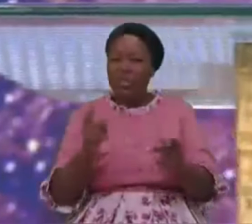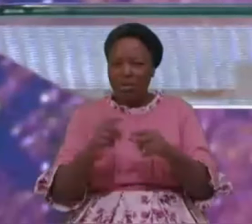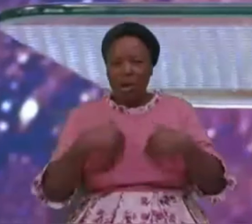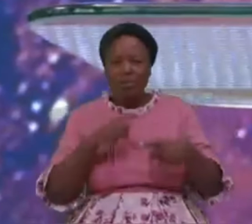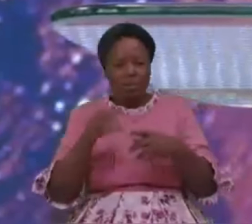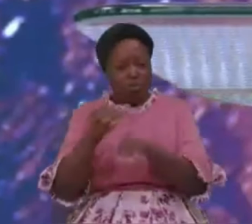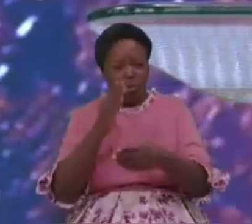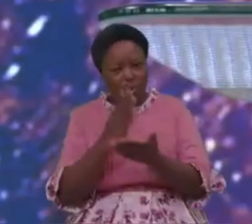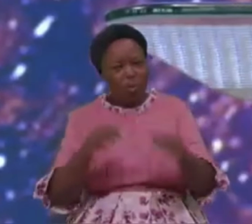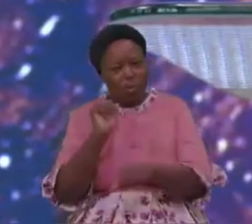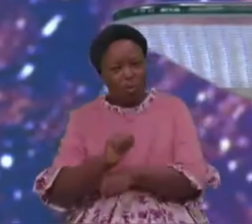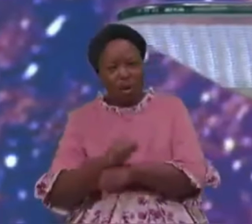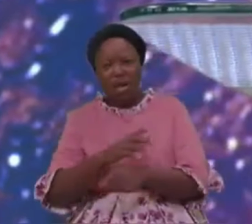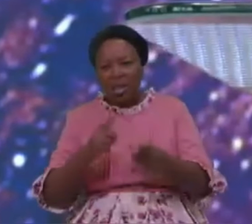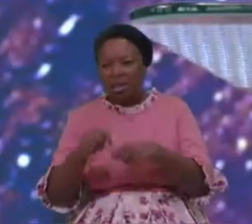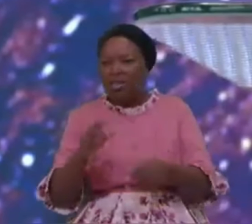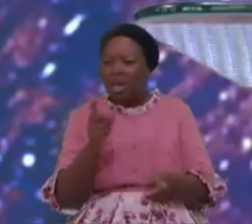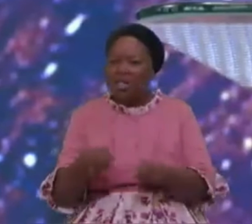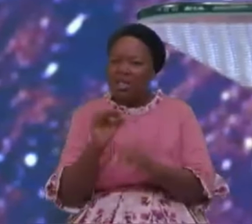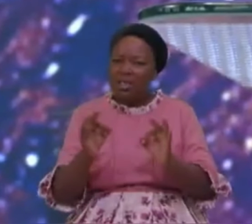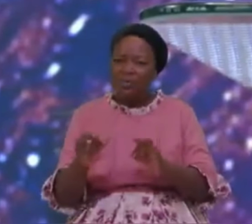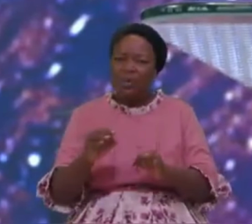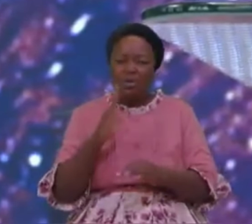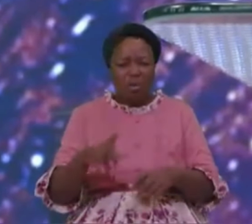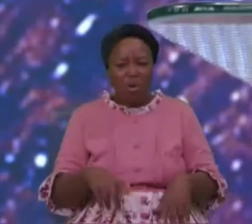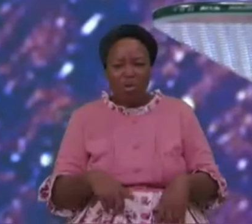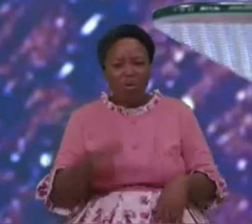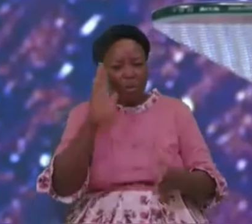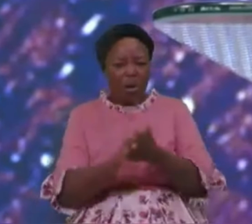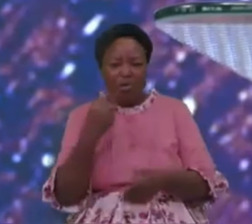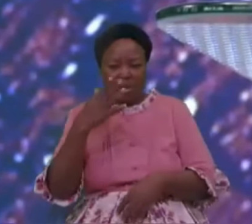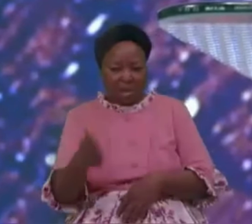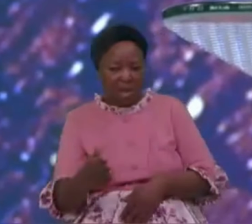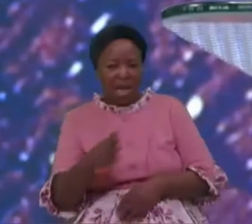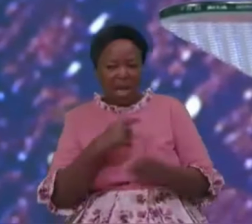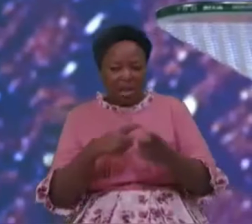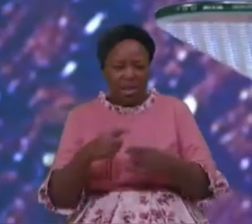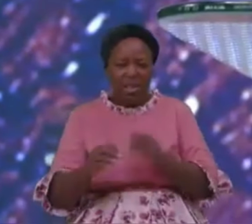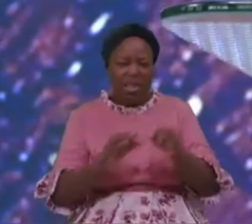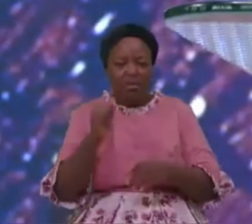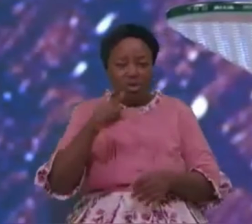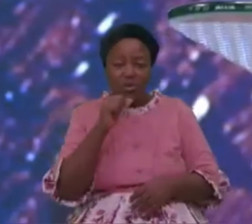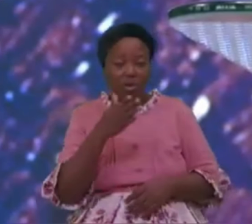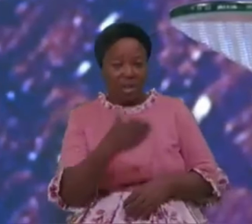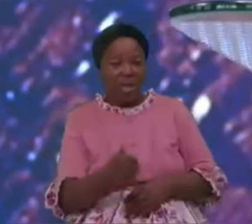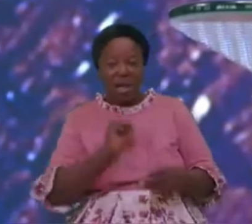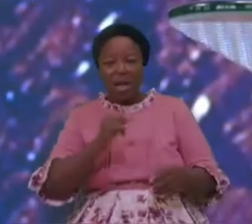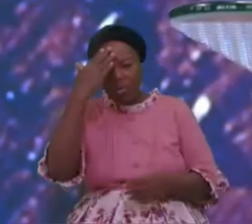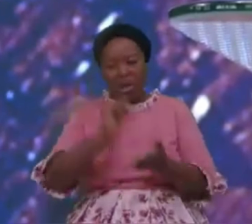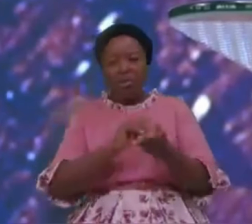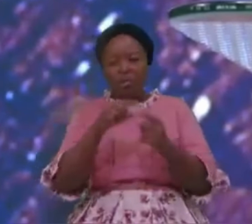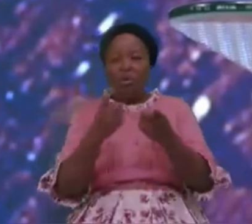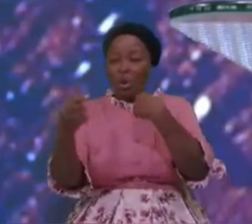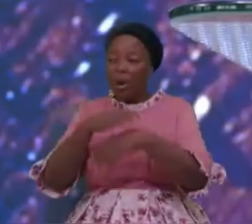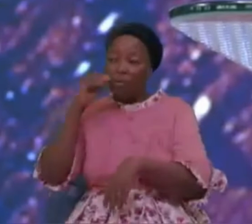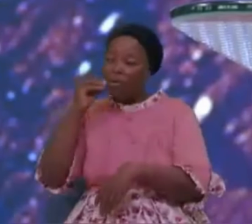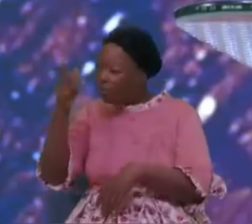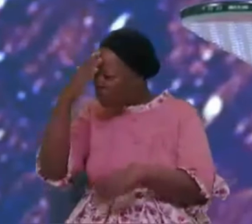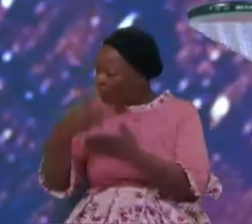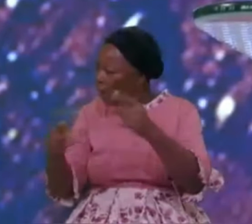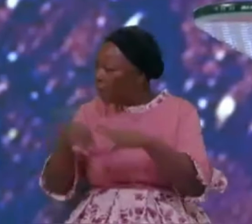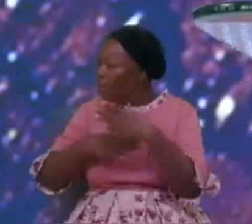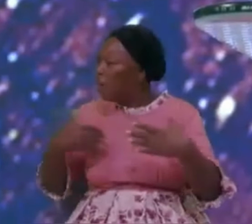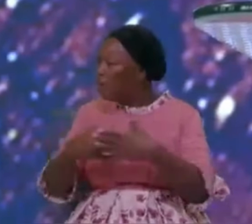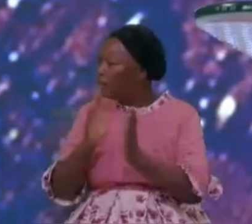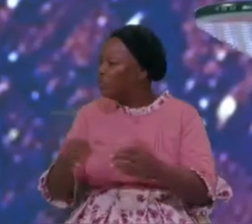some work, and you know, as if your wife was there. And if she's not there, either when you come back home, you say, you know what we did today?